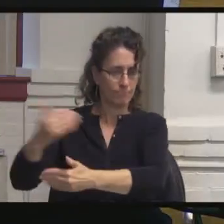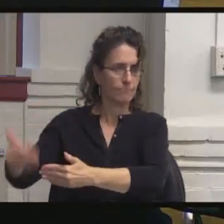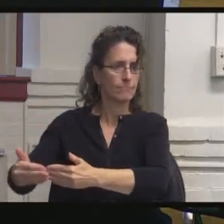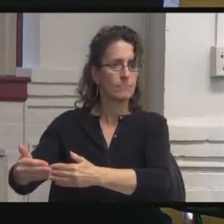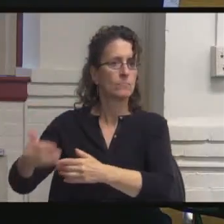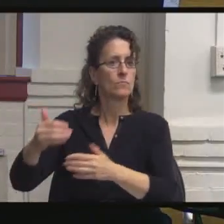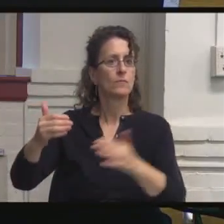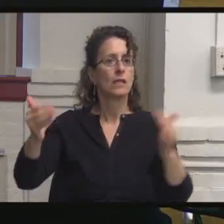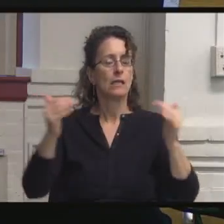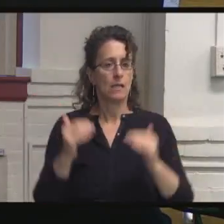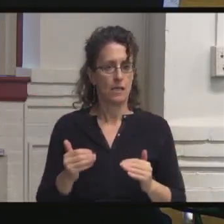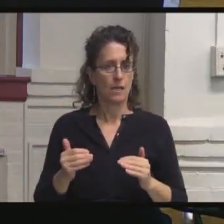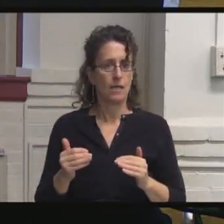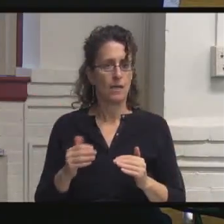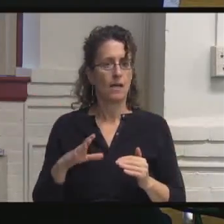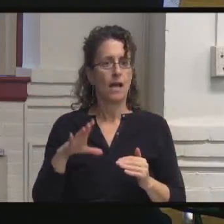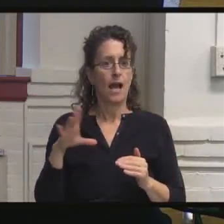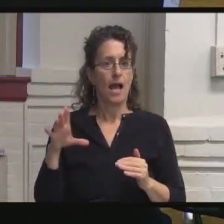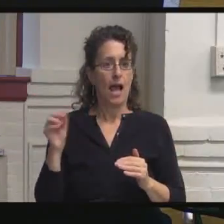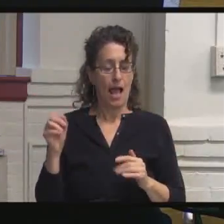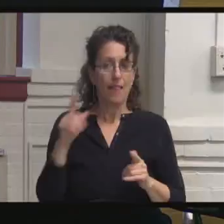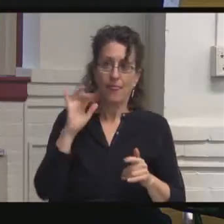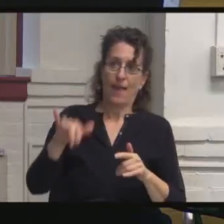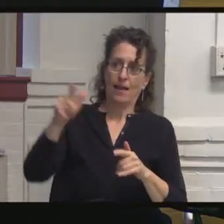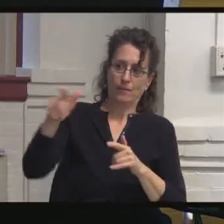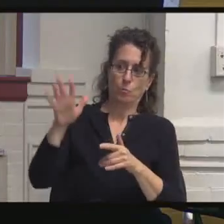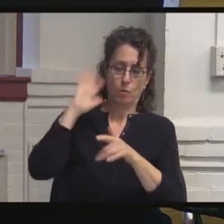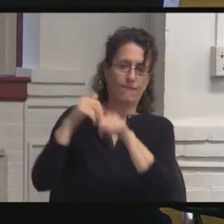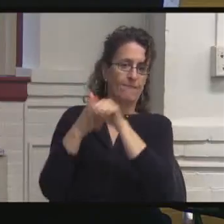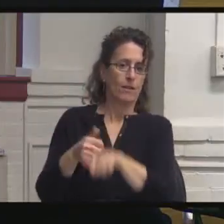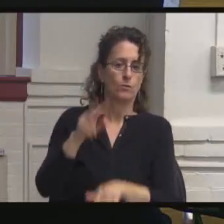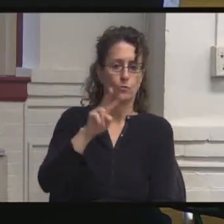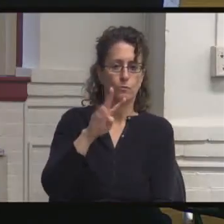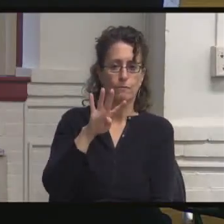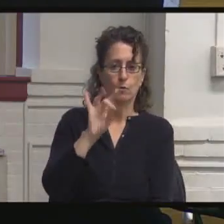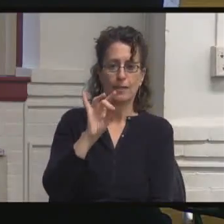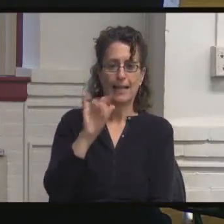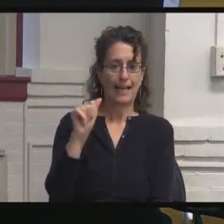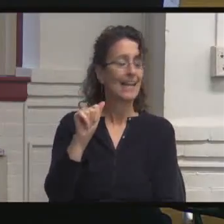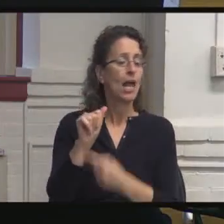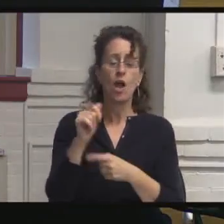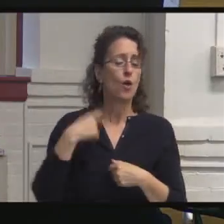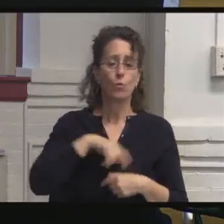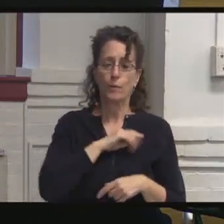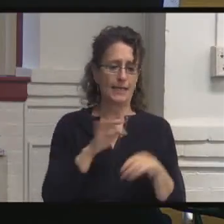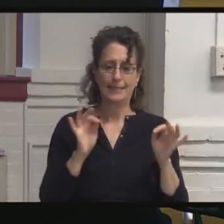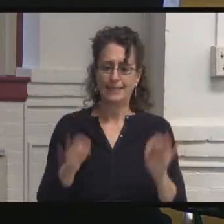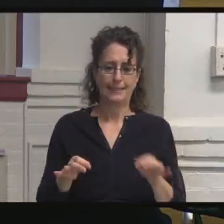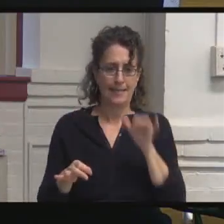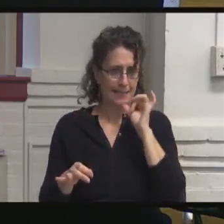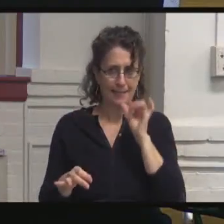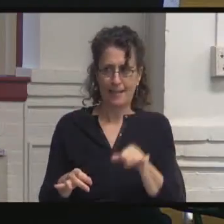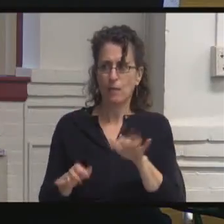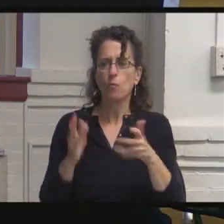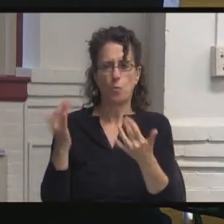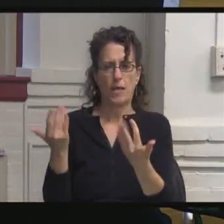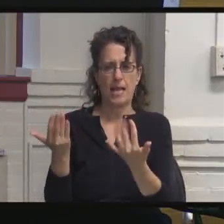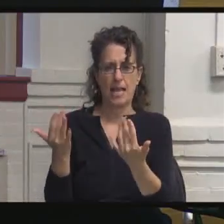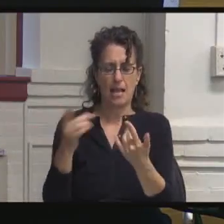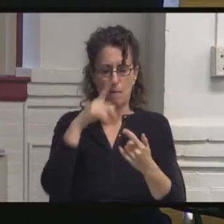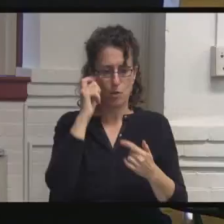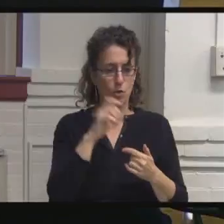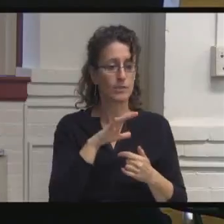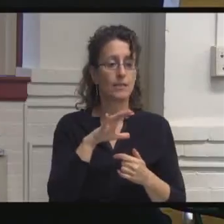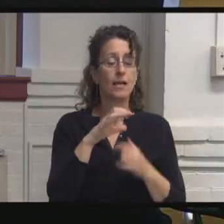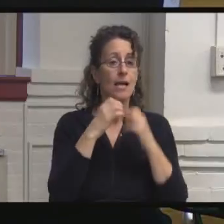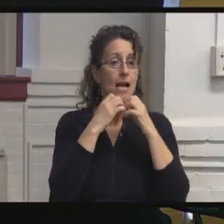process of 248A. We deferred doing that because we collected feedback from the Conservation Commission and the